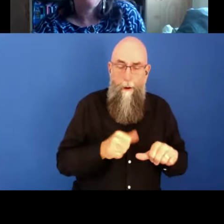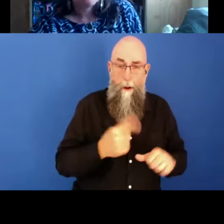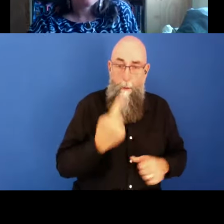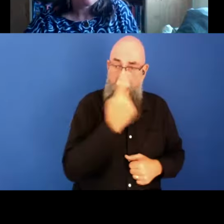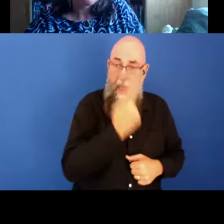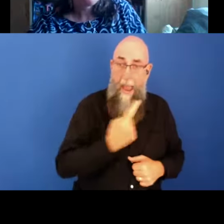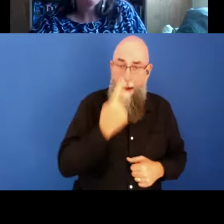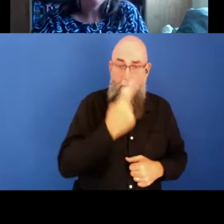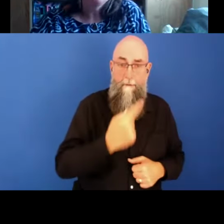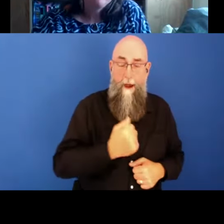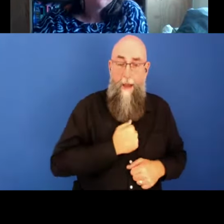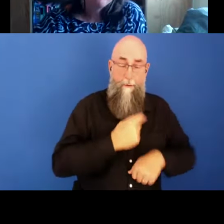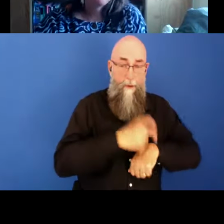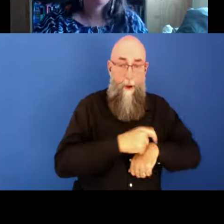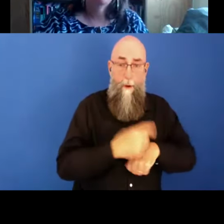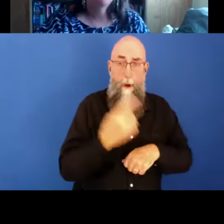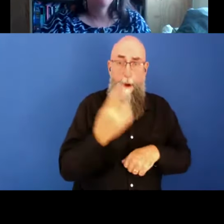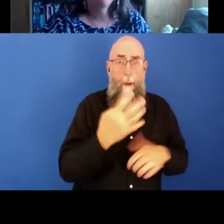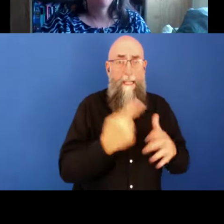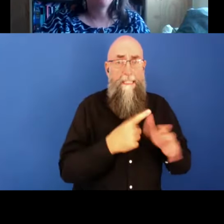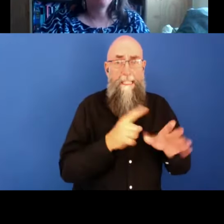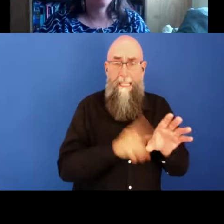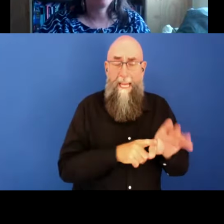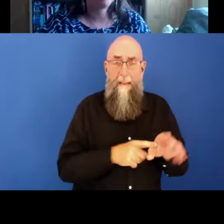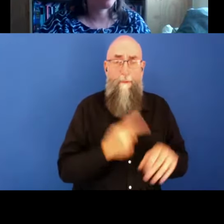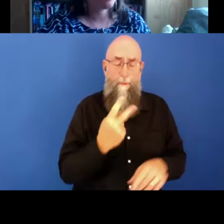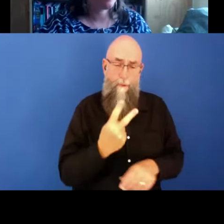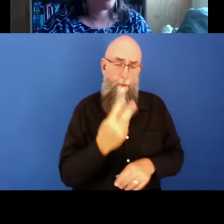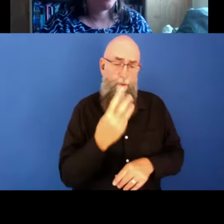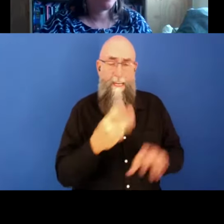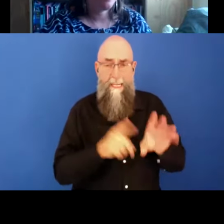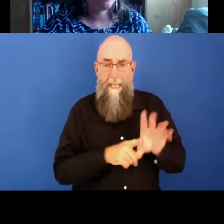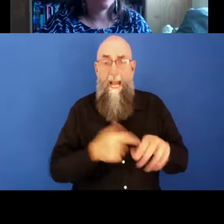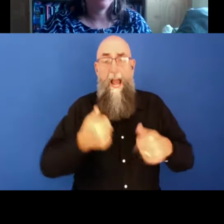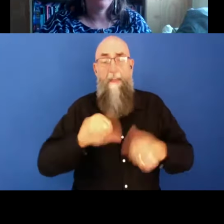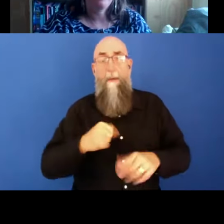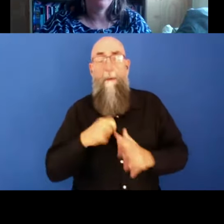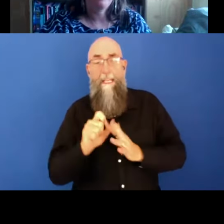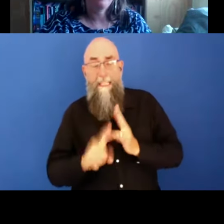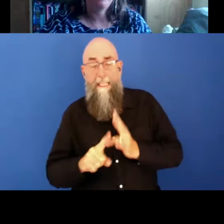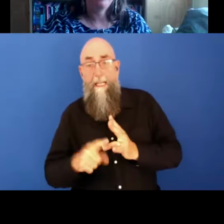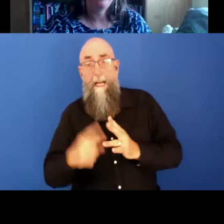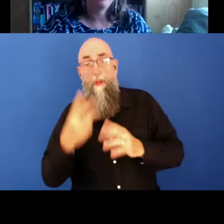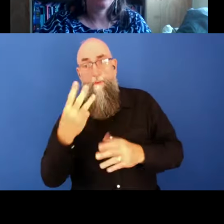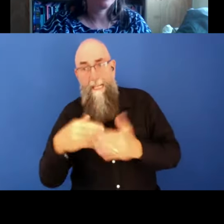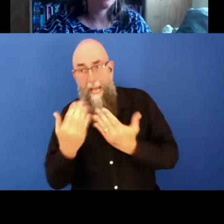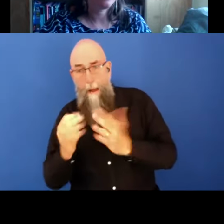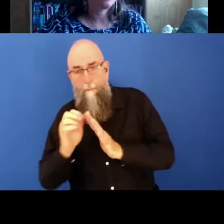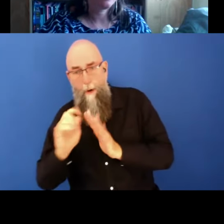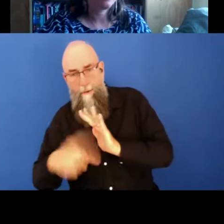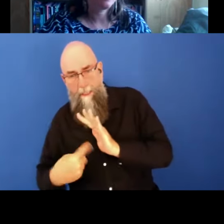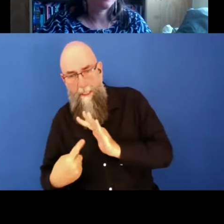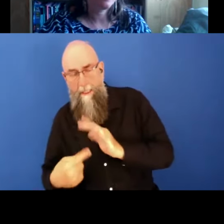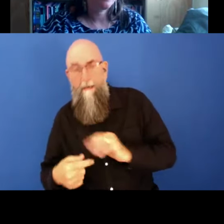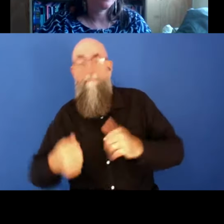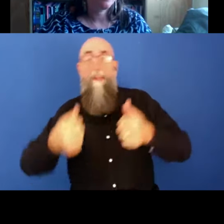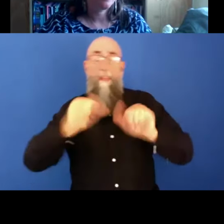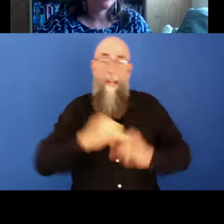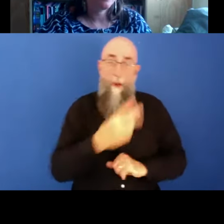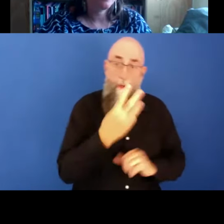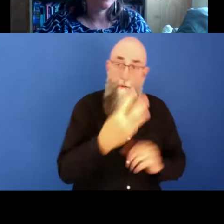once a year for a couple of years and then we did a three-day project and then we did a you know a three-week project